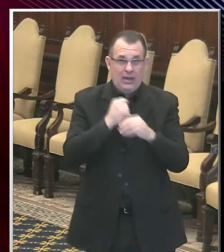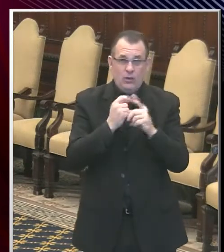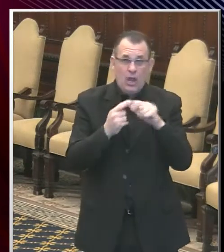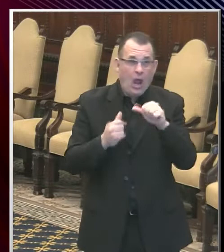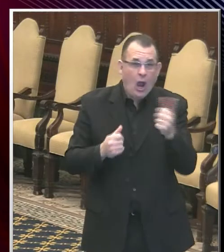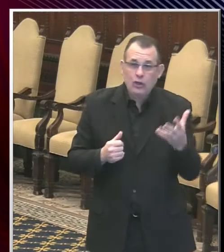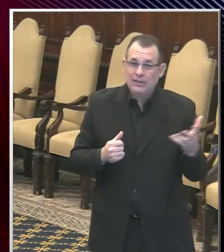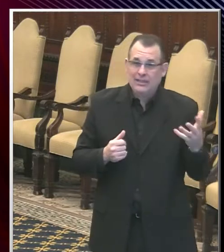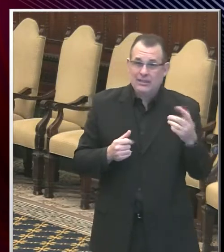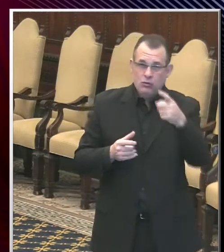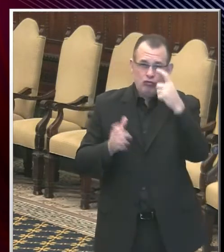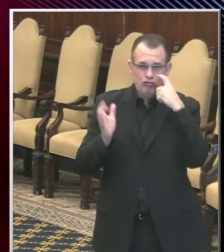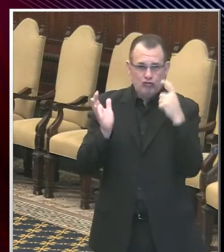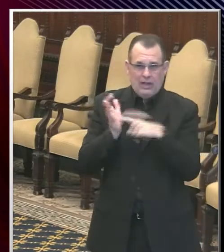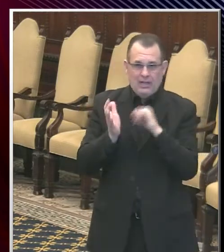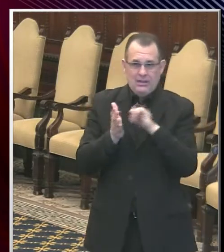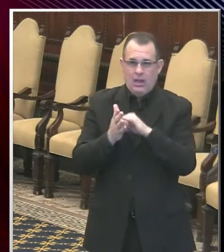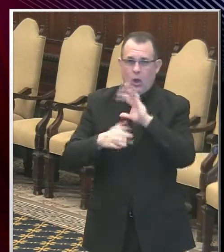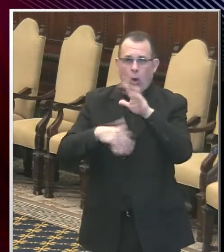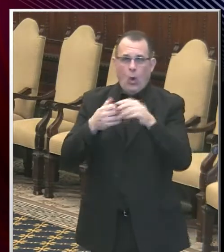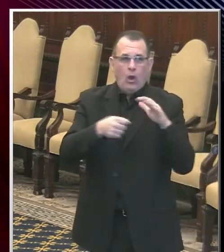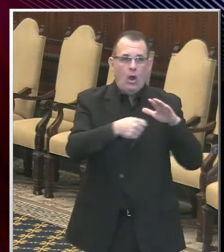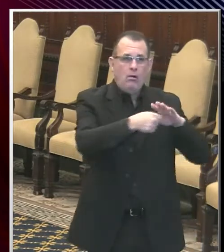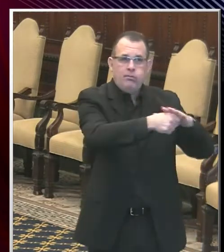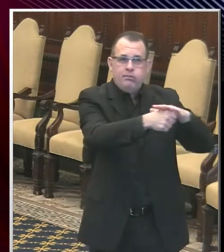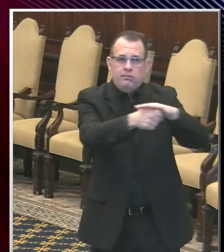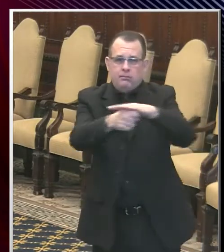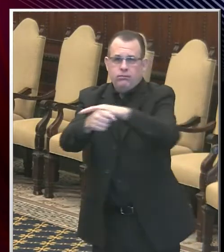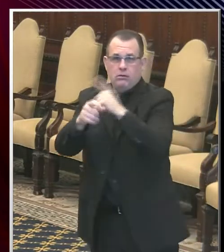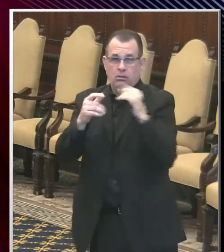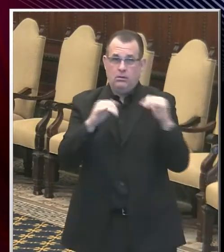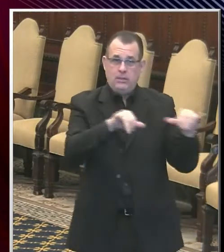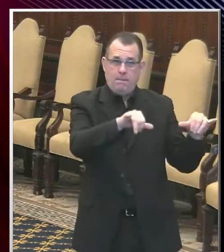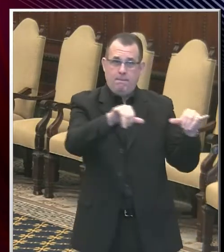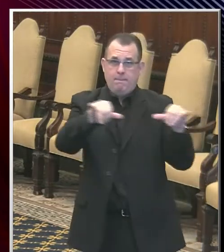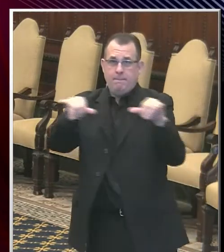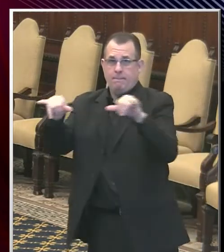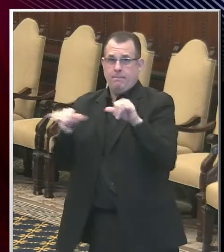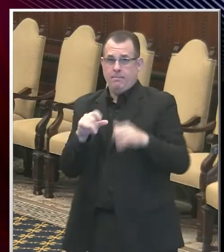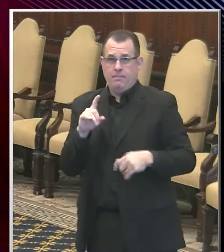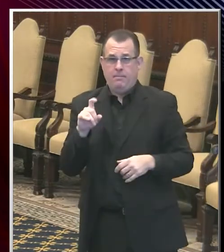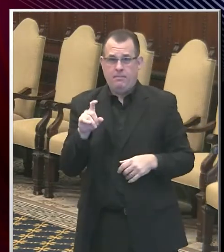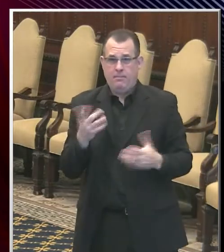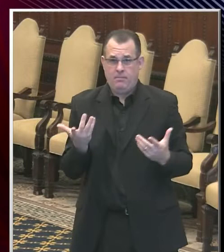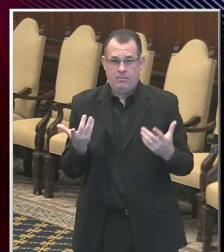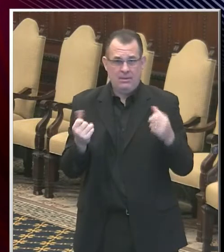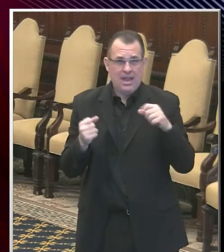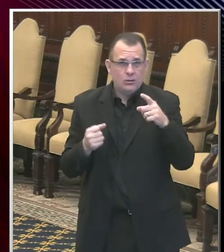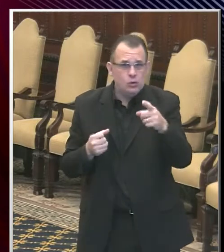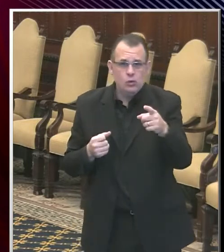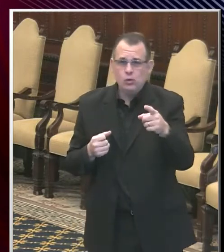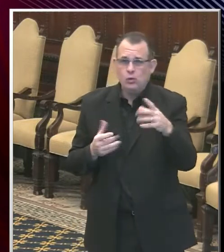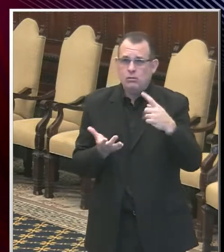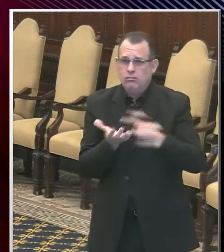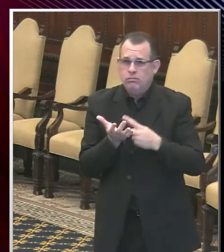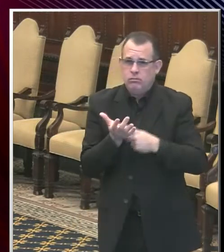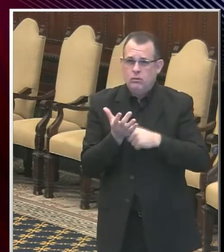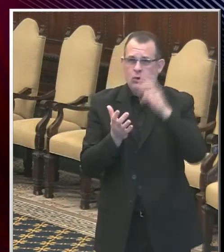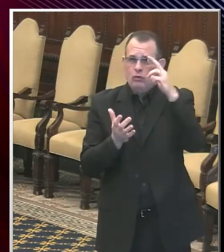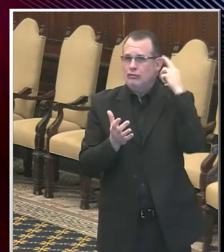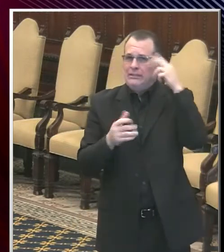all neighborhoods are affected the same by this pandemic. Can you talk a little bit about your reasoning behind